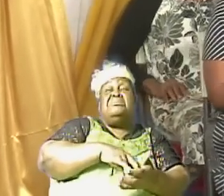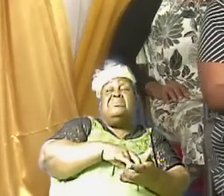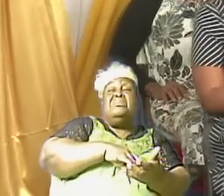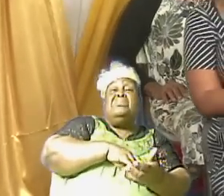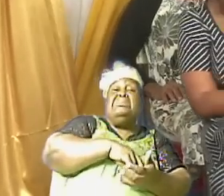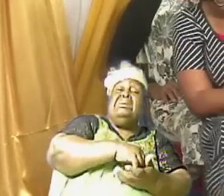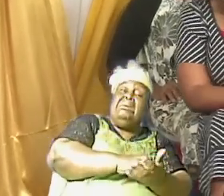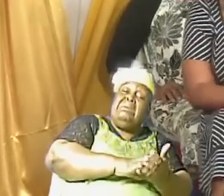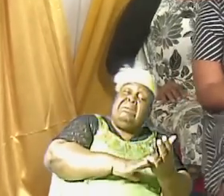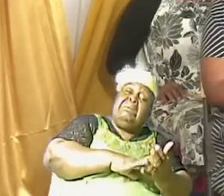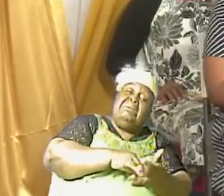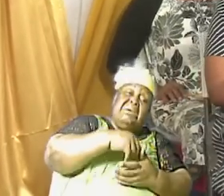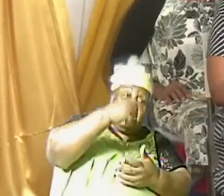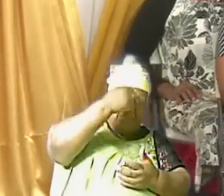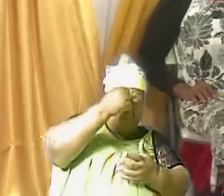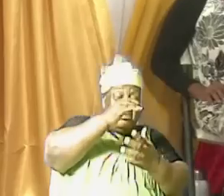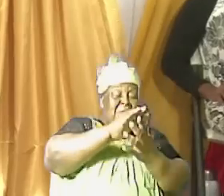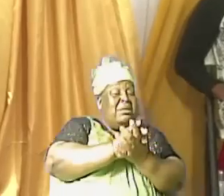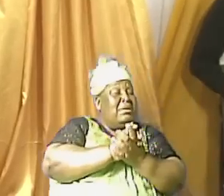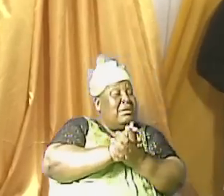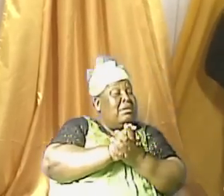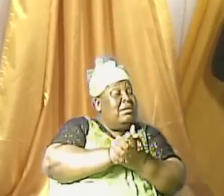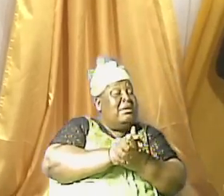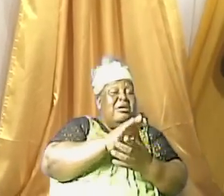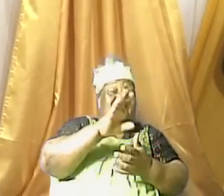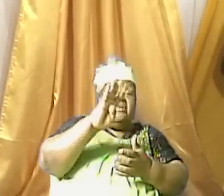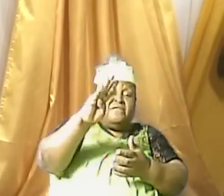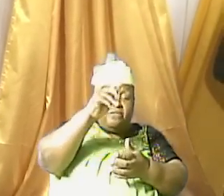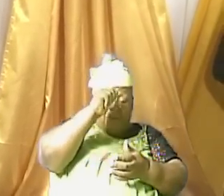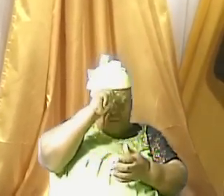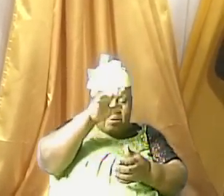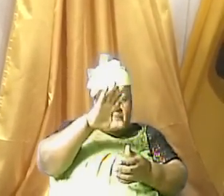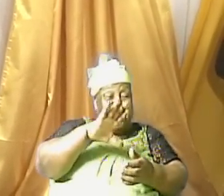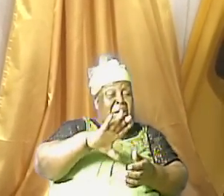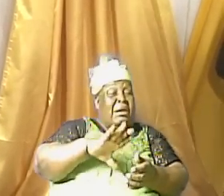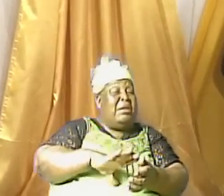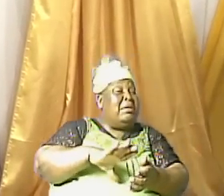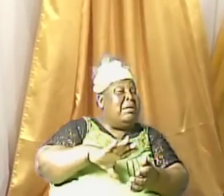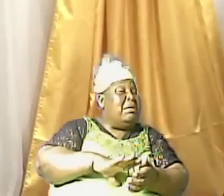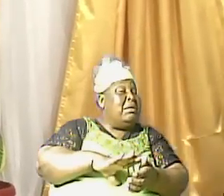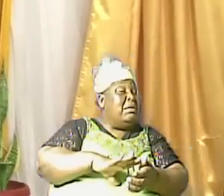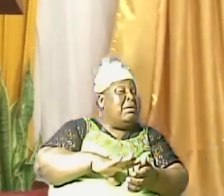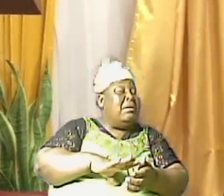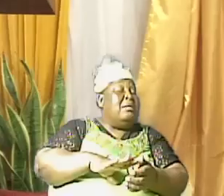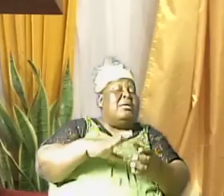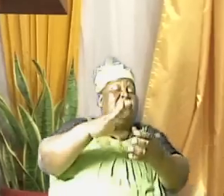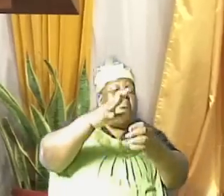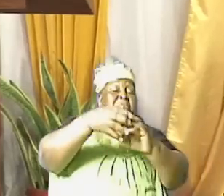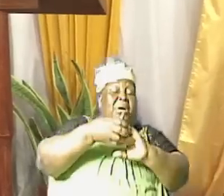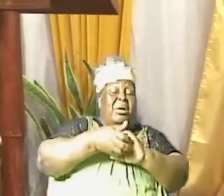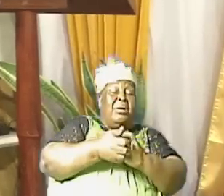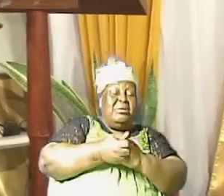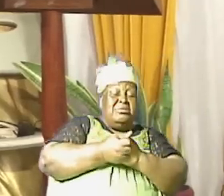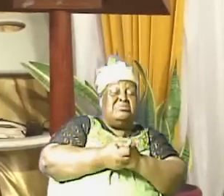But pastor, I believe the four of them bond